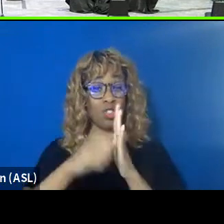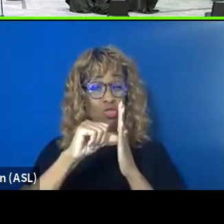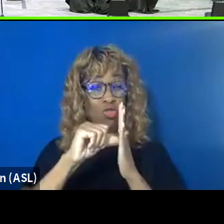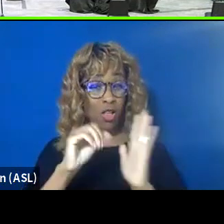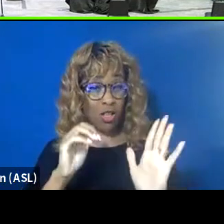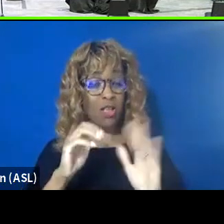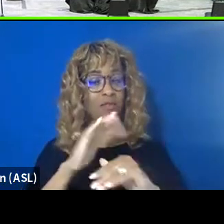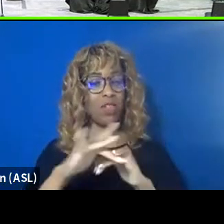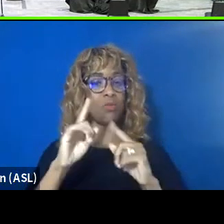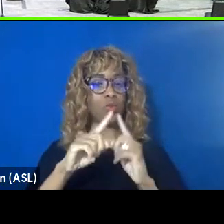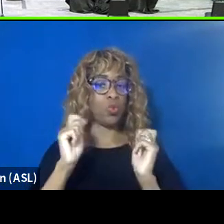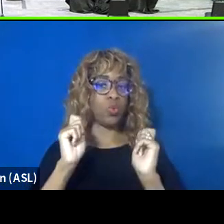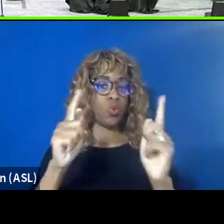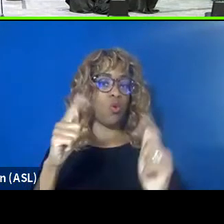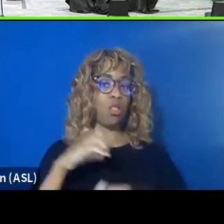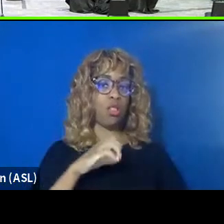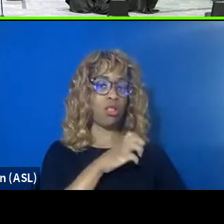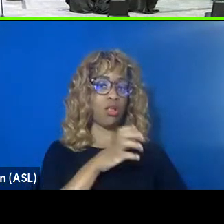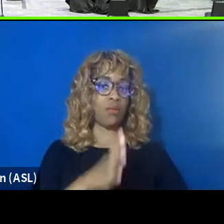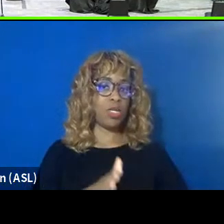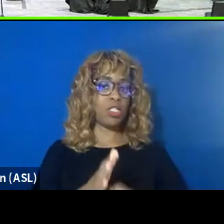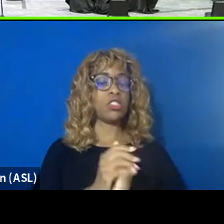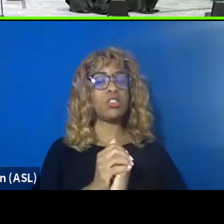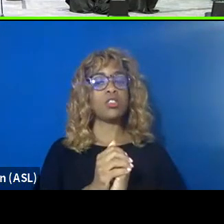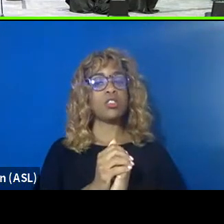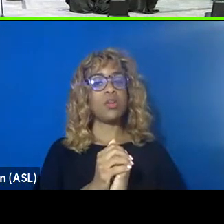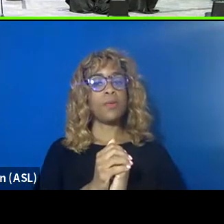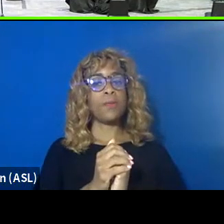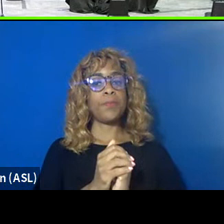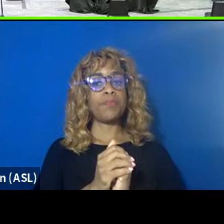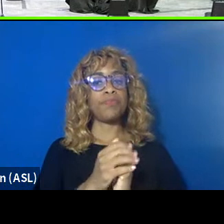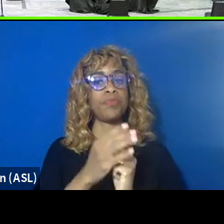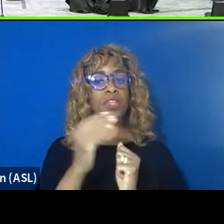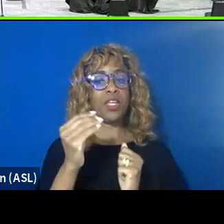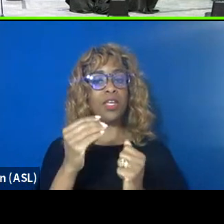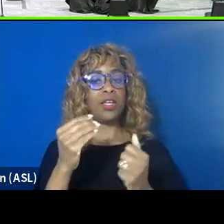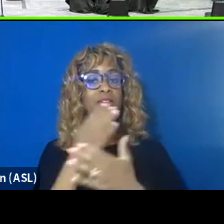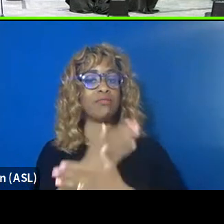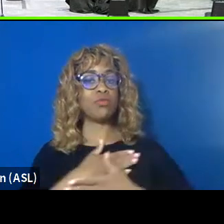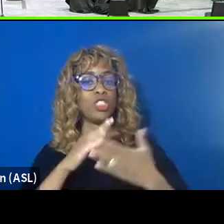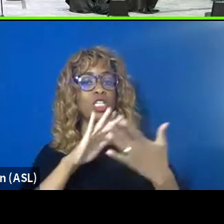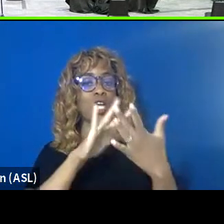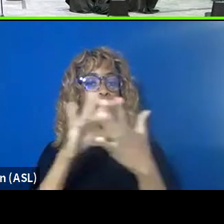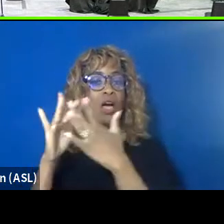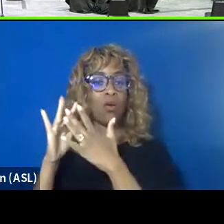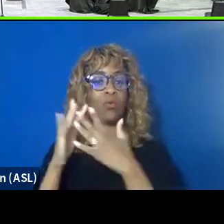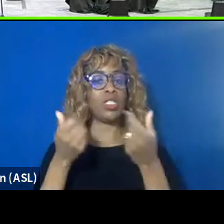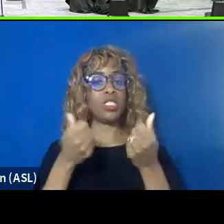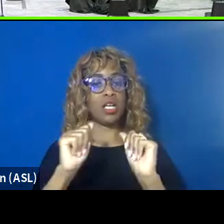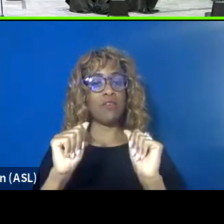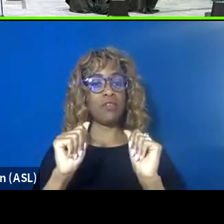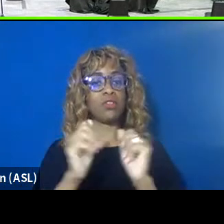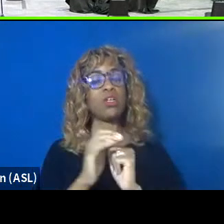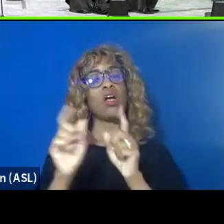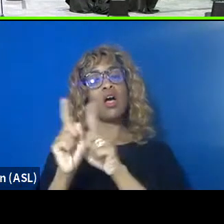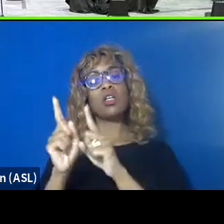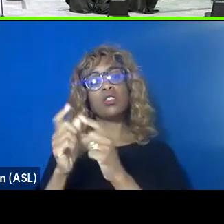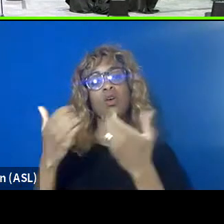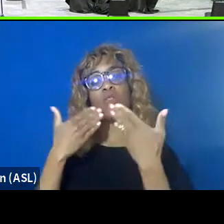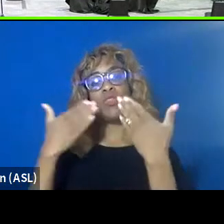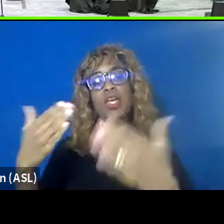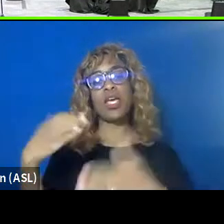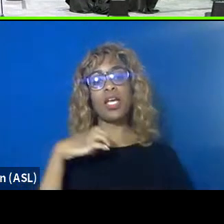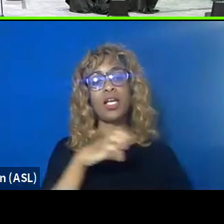it's available to all commissioners with regards to that, and appreciate the outreach efforts. I want to also thank